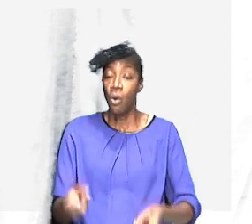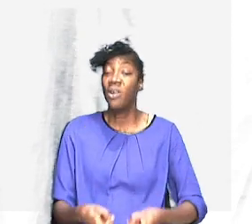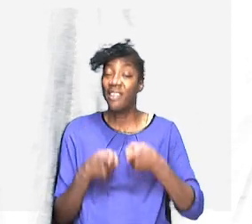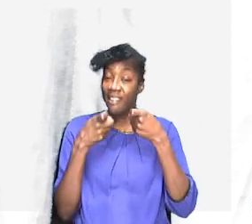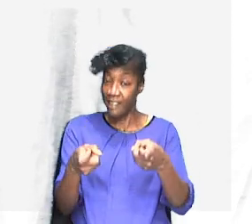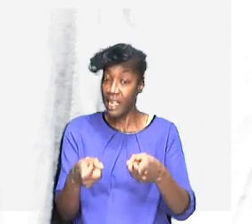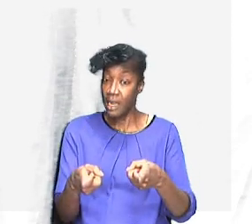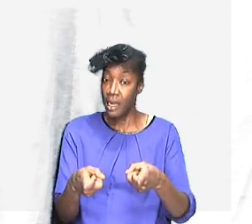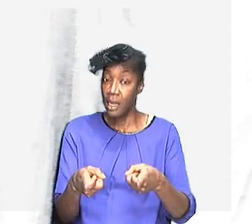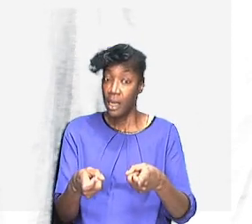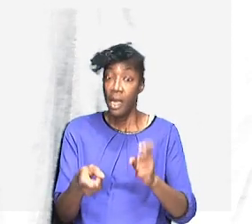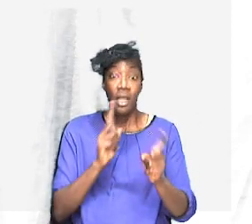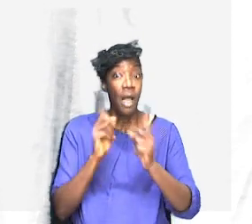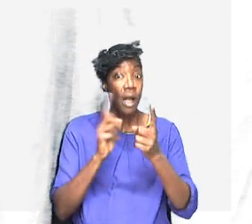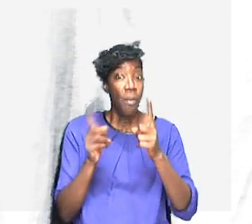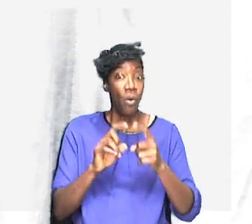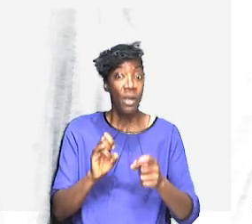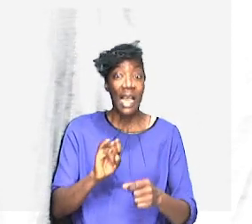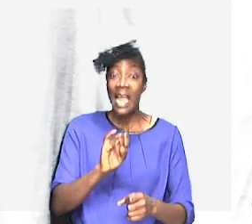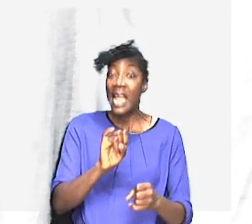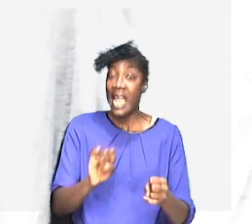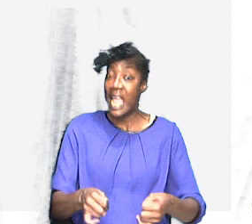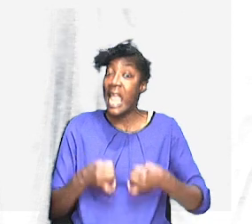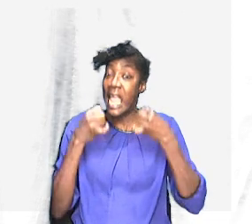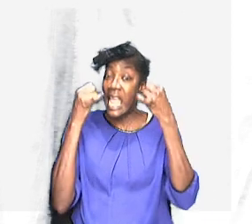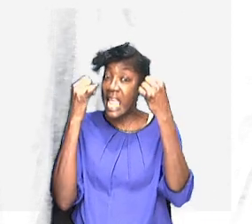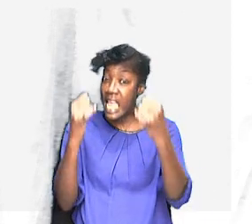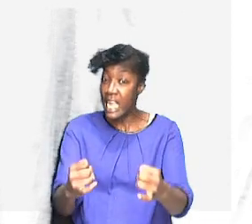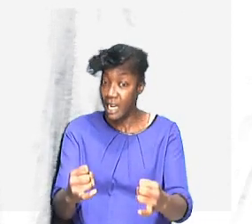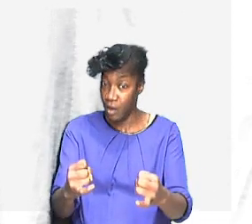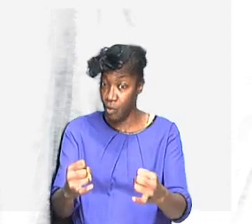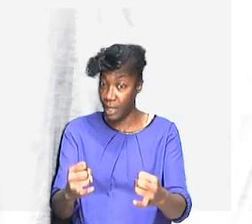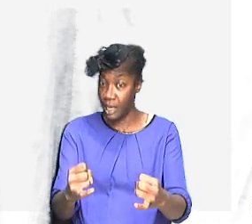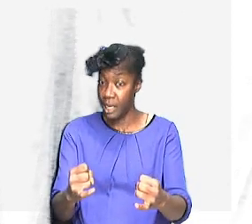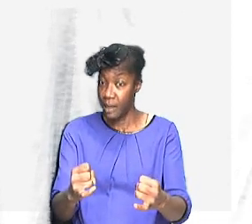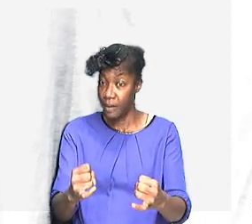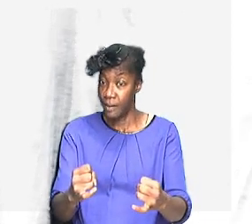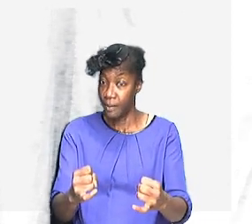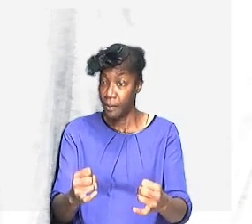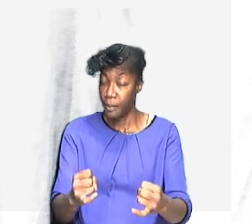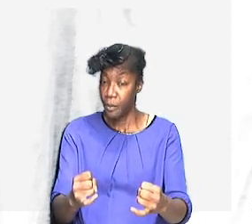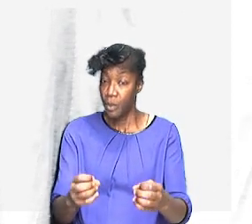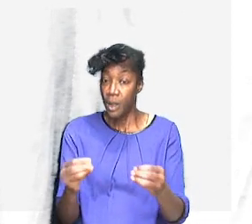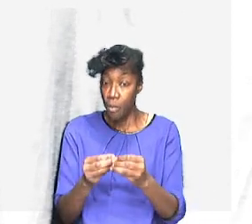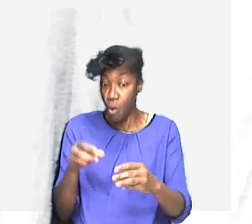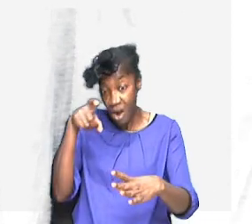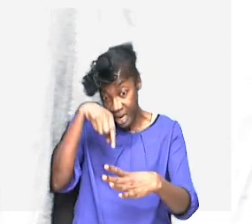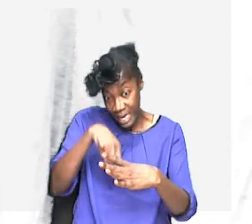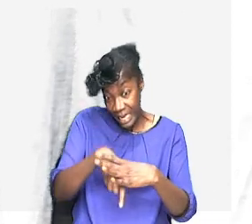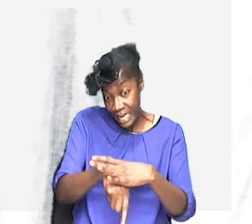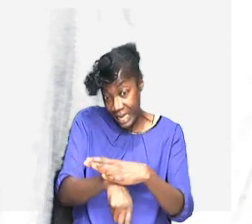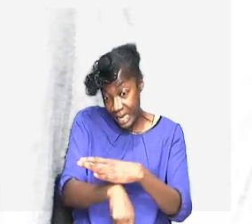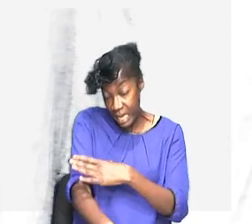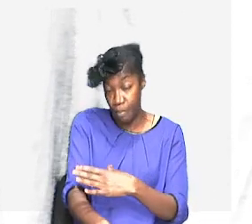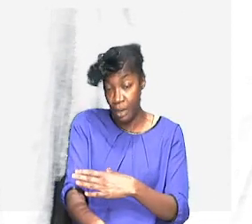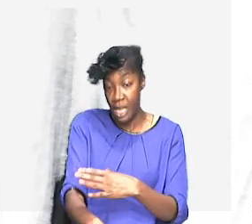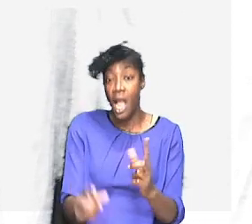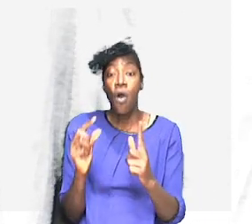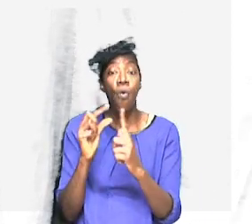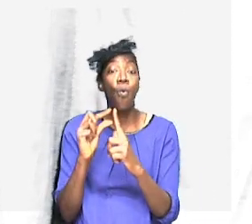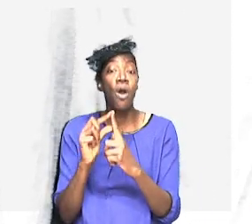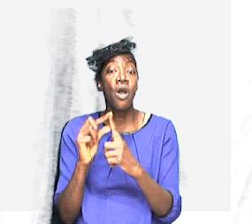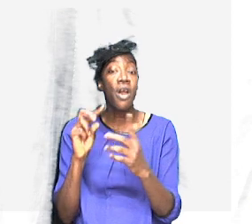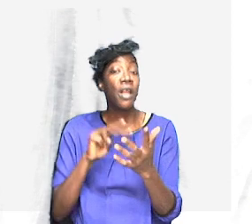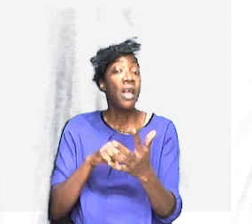Bible also talk about iniquity. And iniquity is more a more deeply rooted word, and it